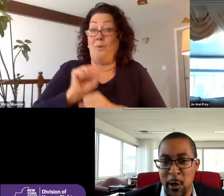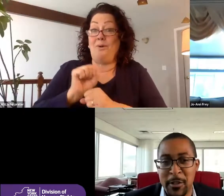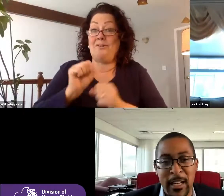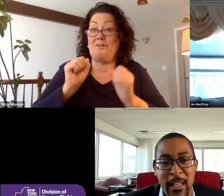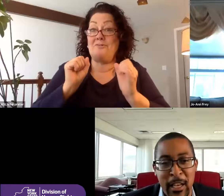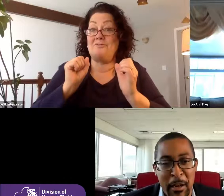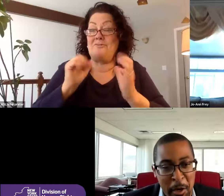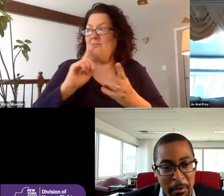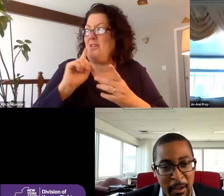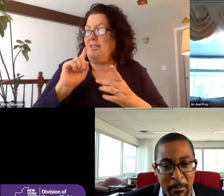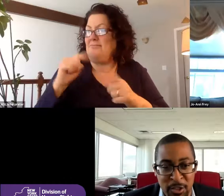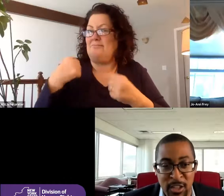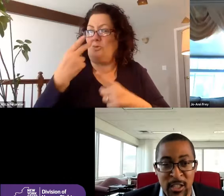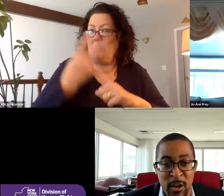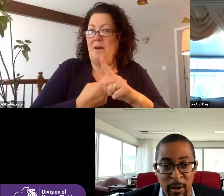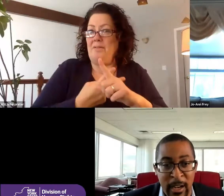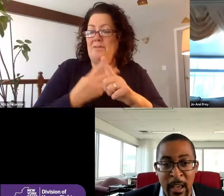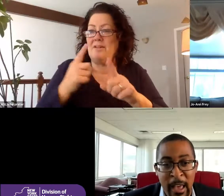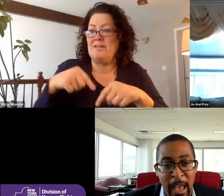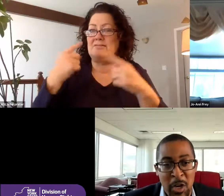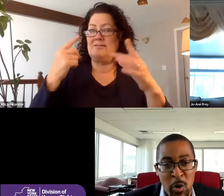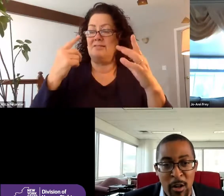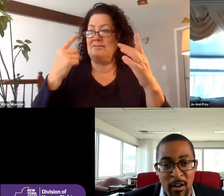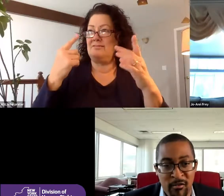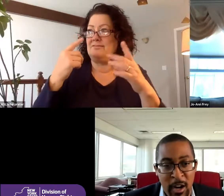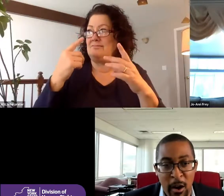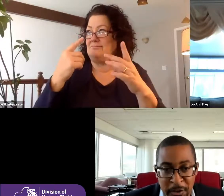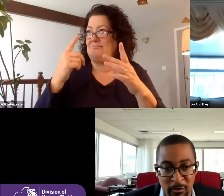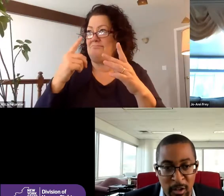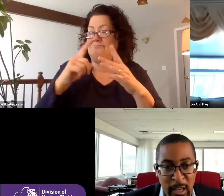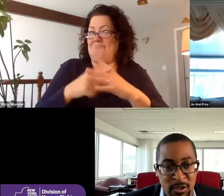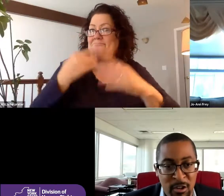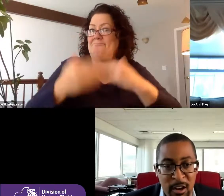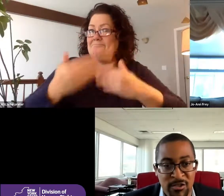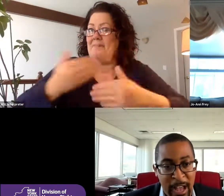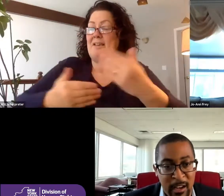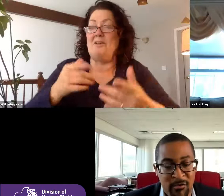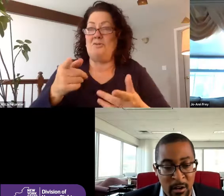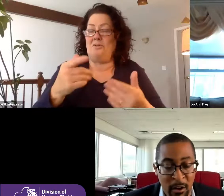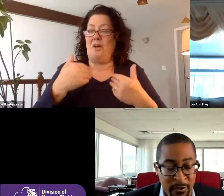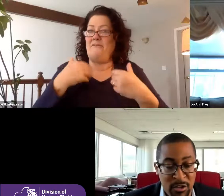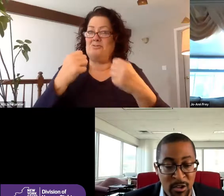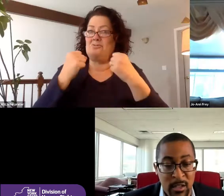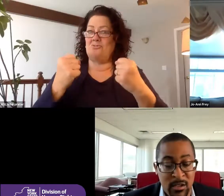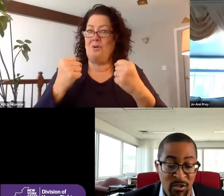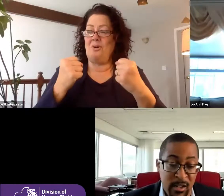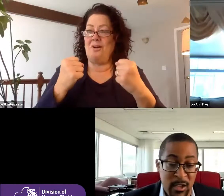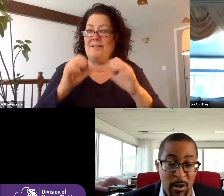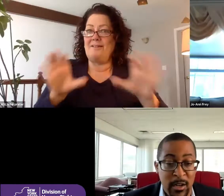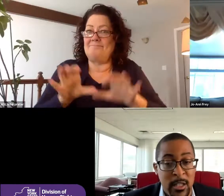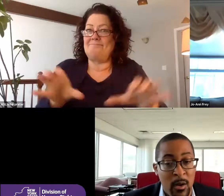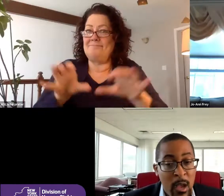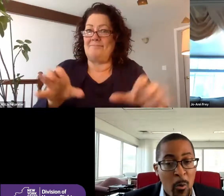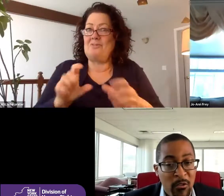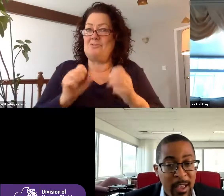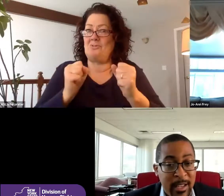months or so since the, you know, the administration started and you all are already off to a really strong track, off to a strong